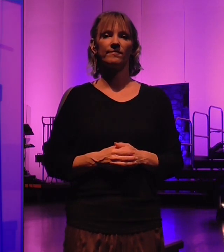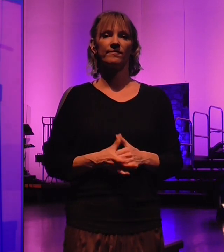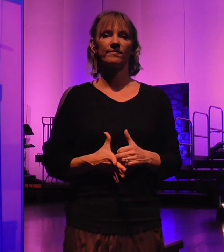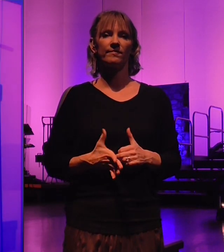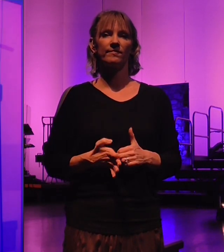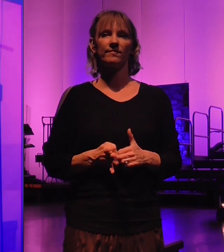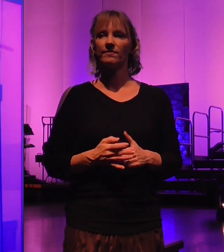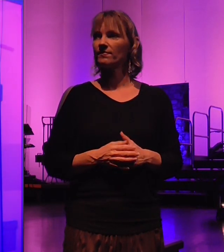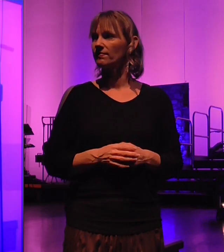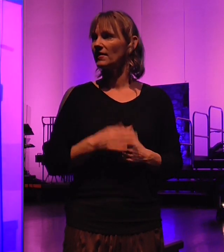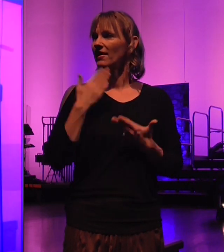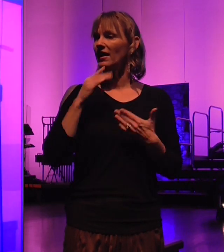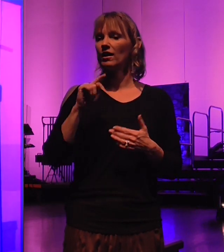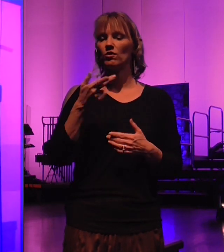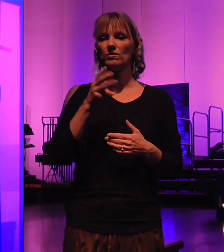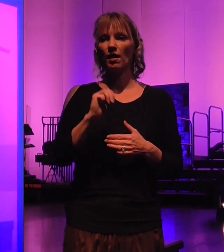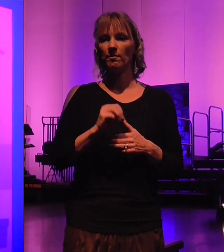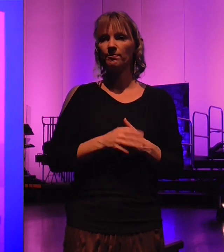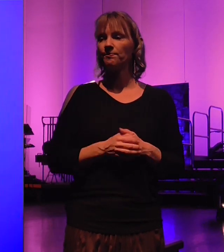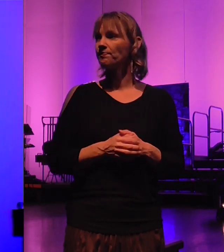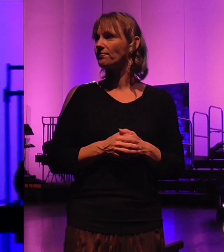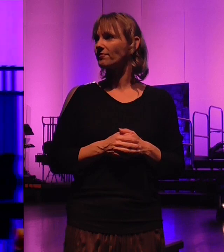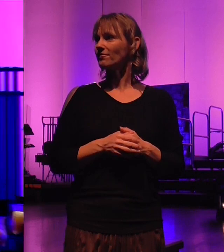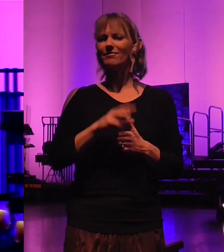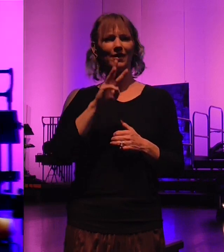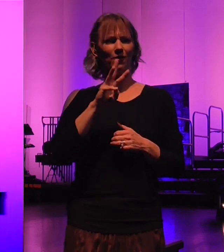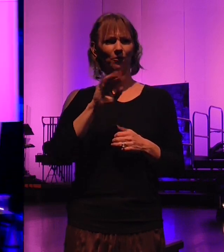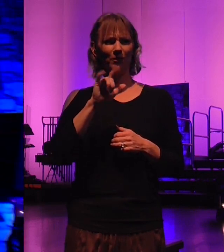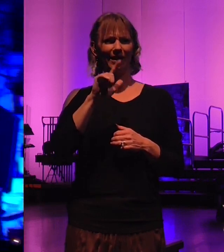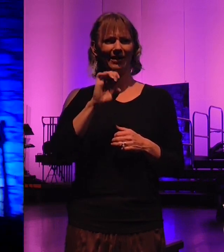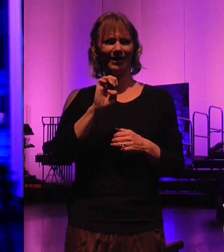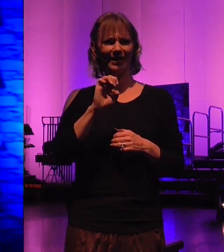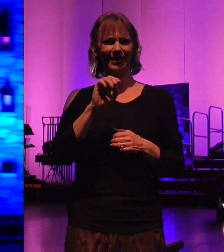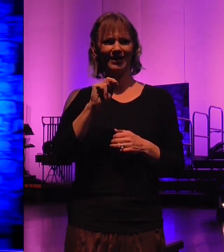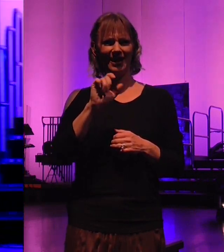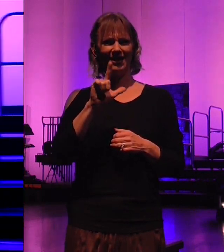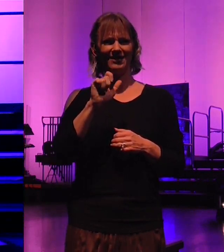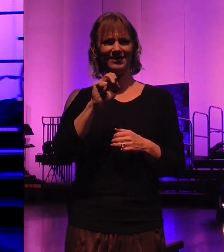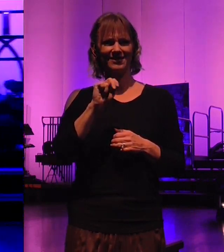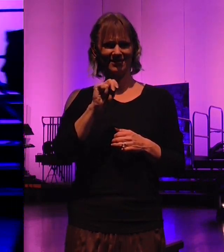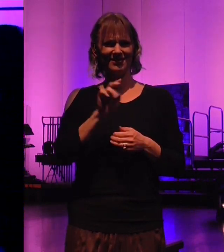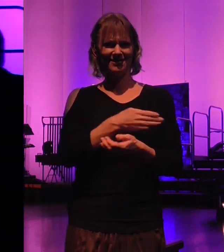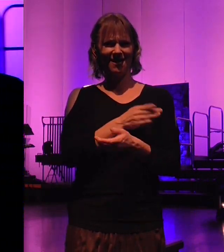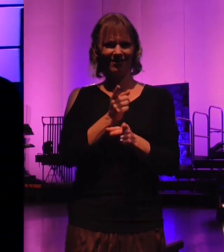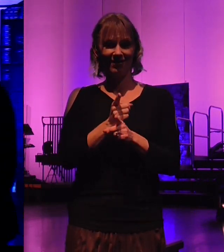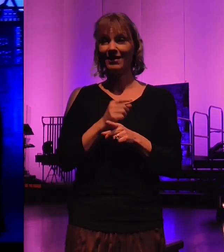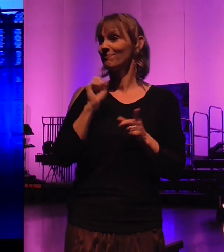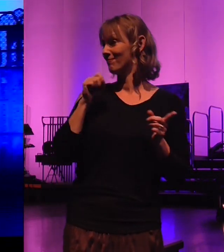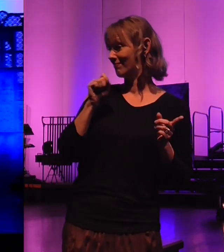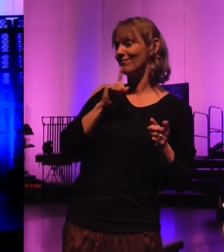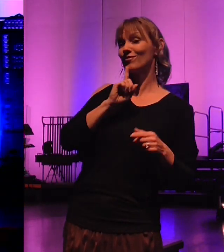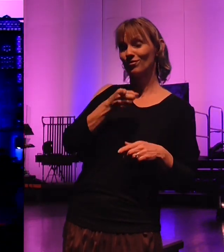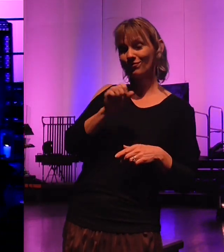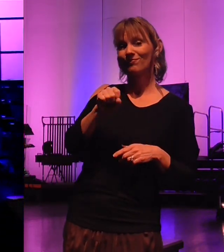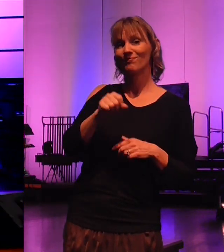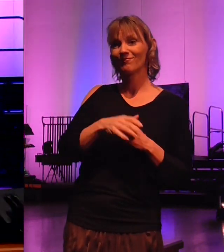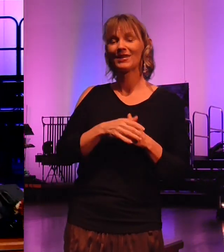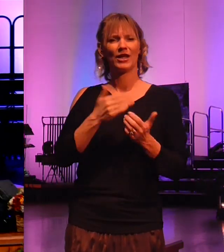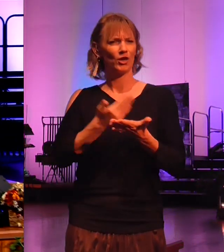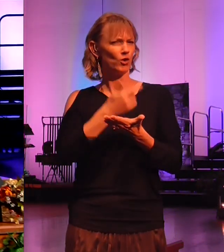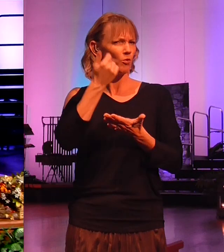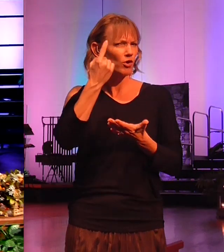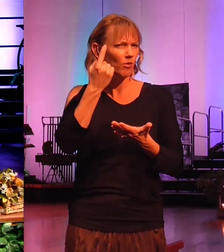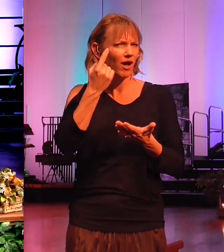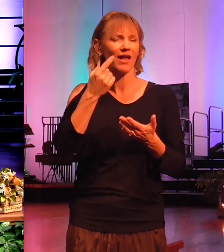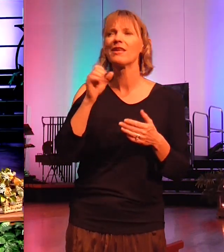Thank you, Tom. It's a Willie Nelson song, isn't it? That's true. Yeah. A newer one, you said? Yeah, it's a